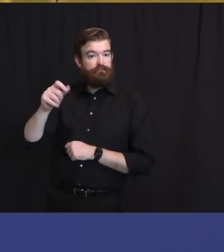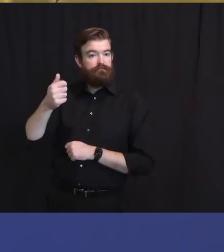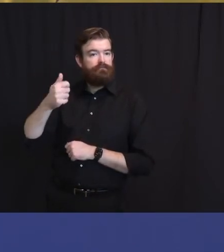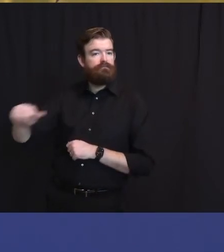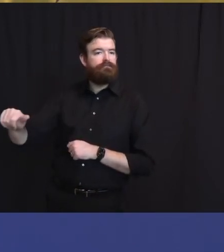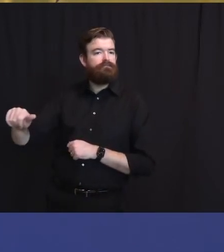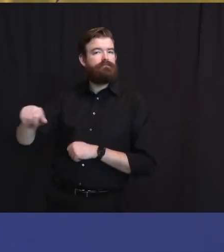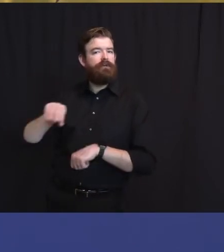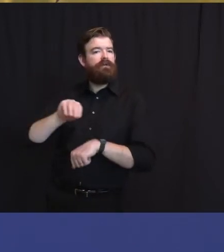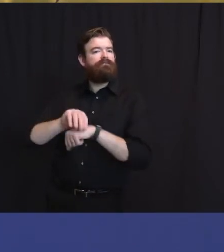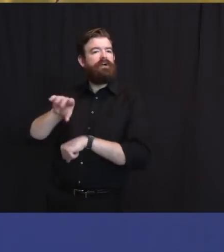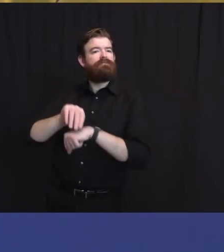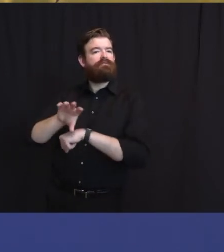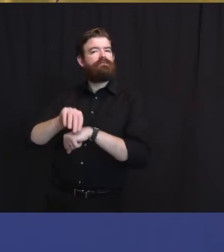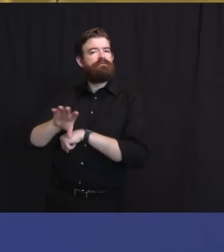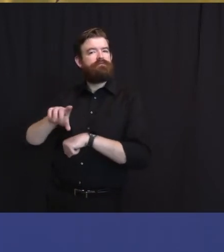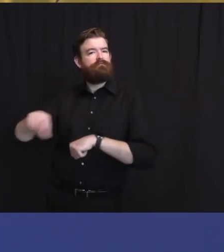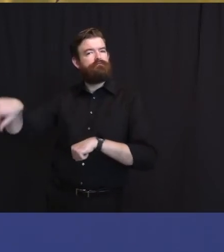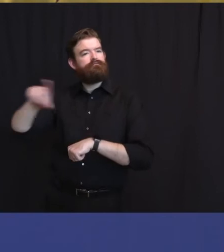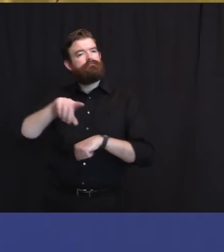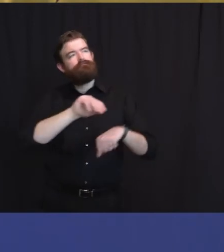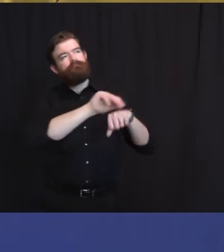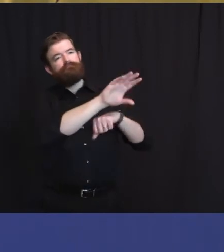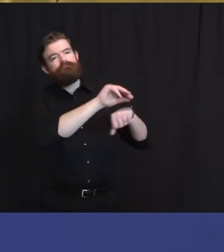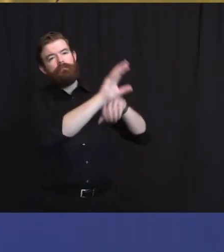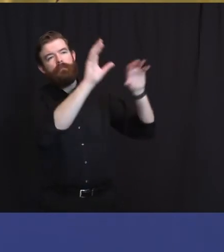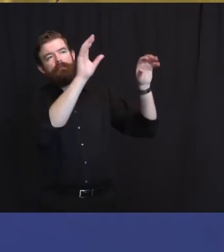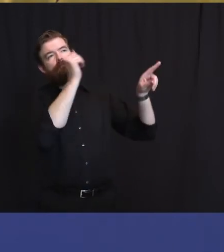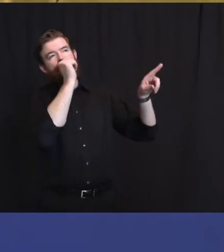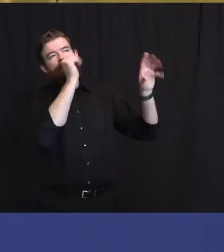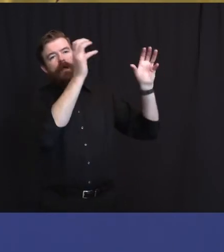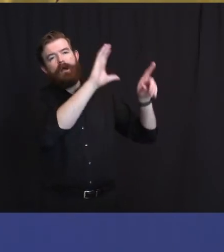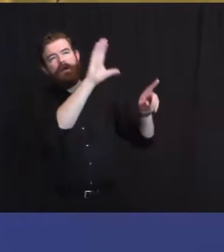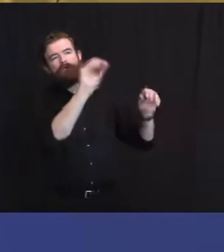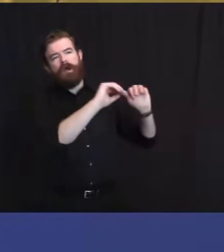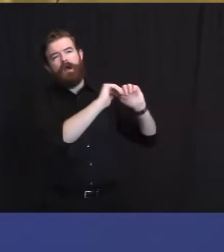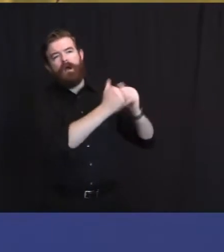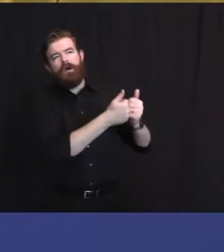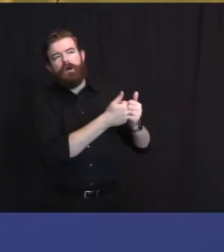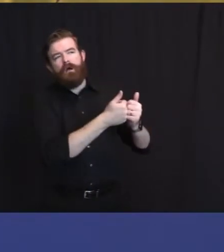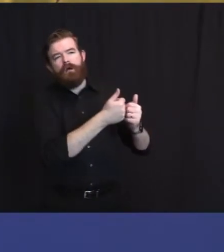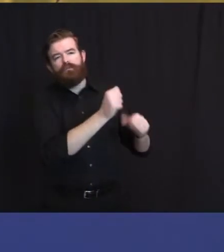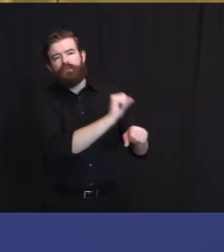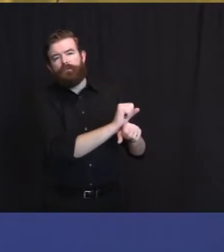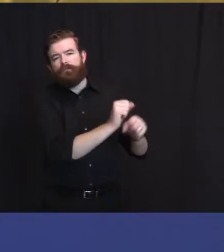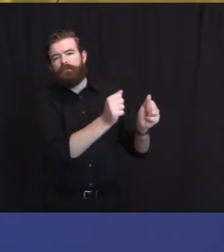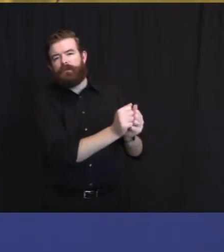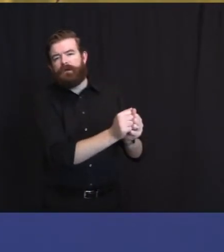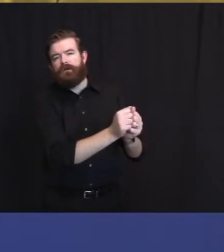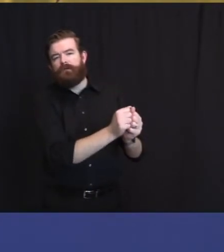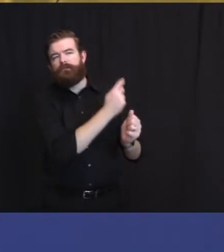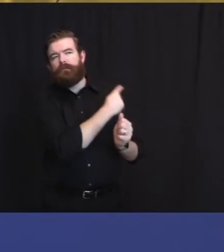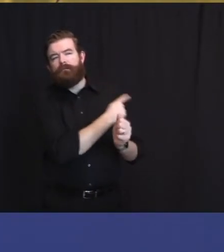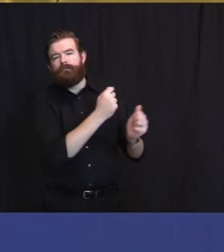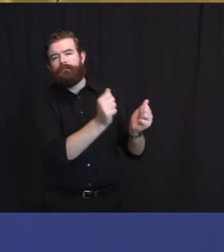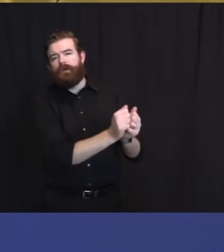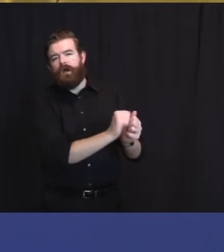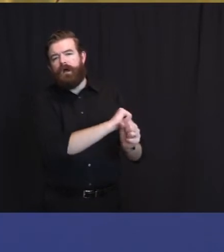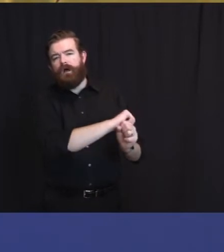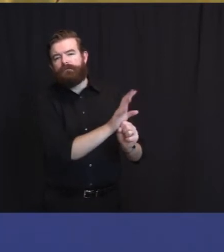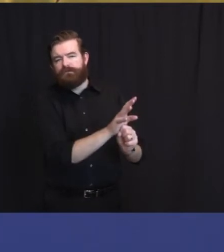companies during the pandemic about how they should handle COVID patients And has the Department of Health revisited any